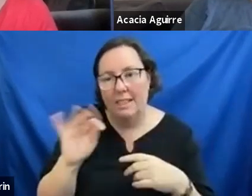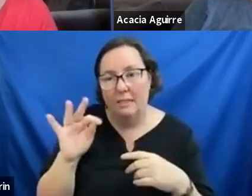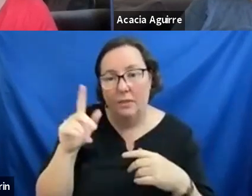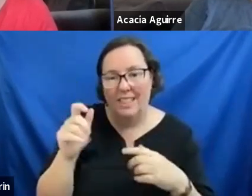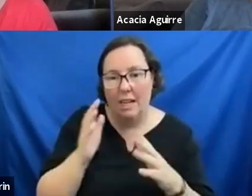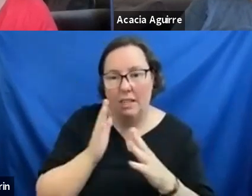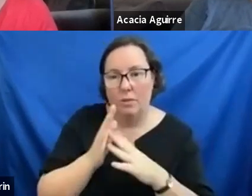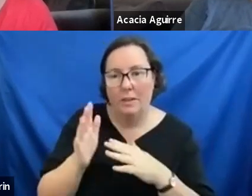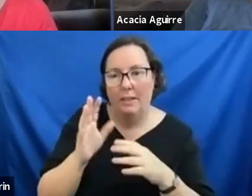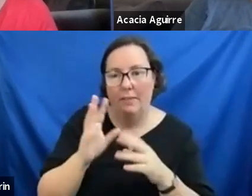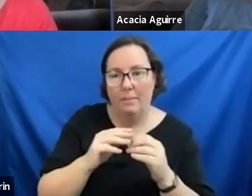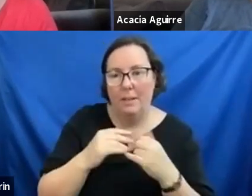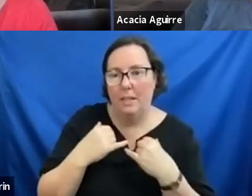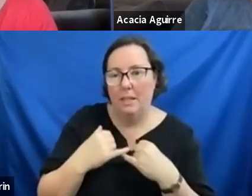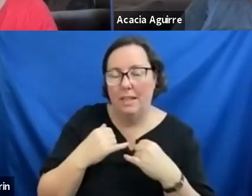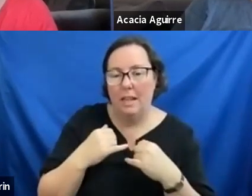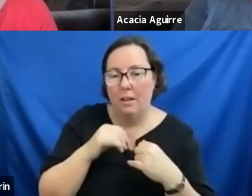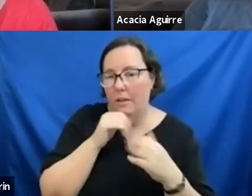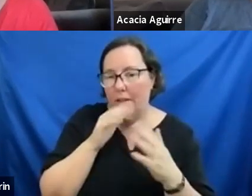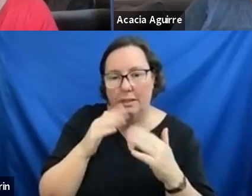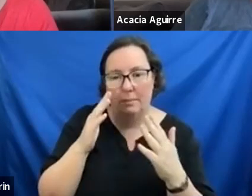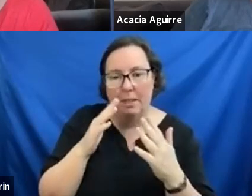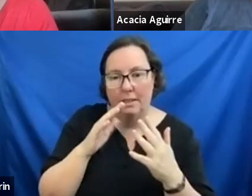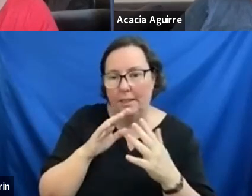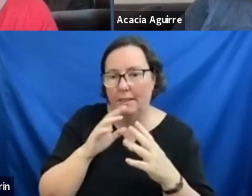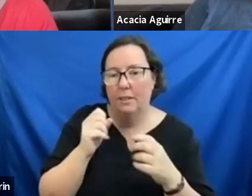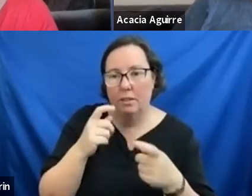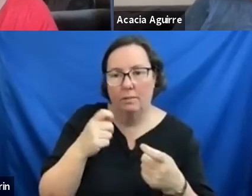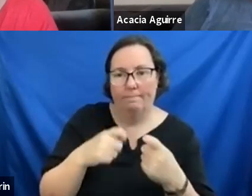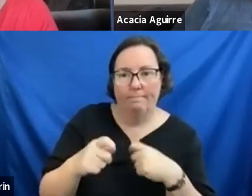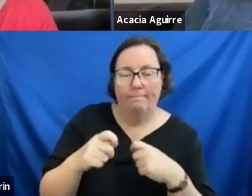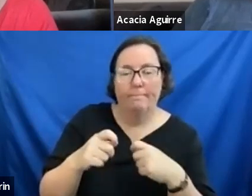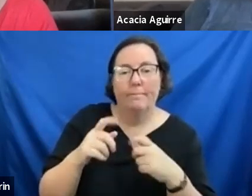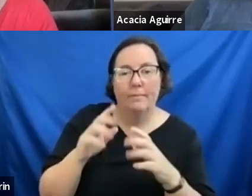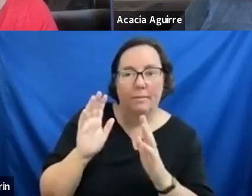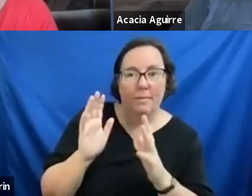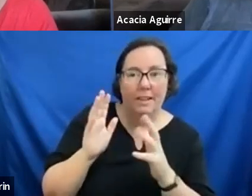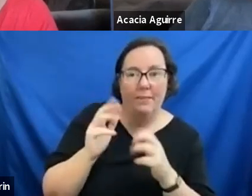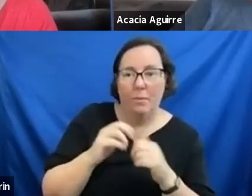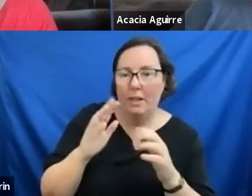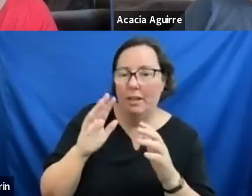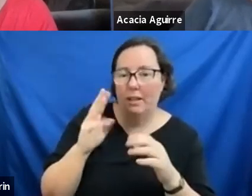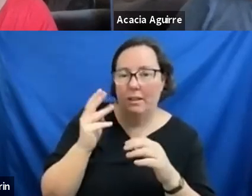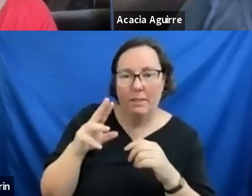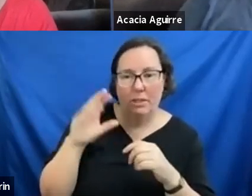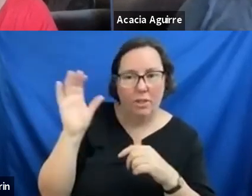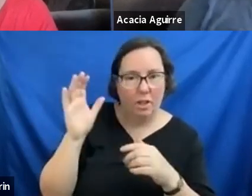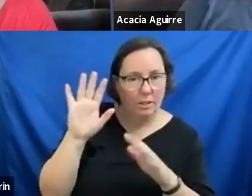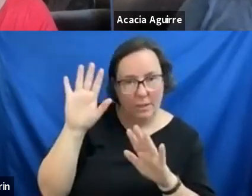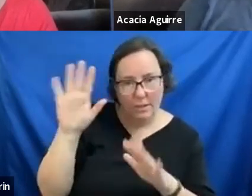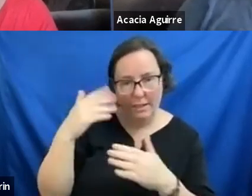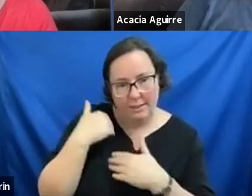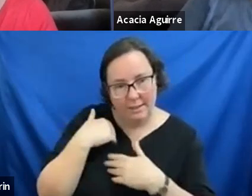need to leave the meeting unexpectedly. So I am leaving you in Mr.